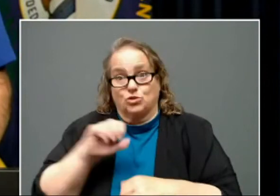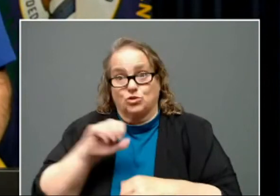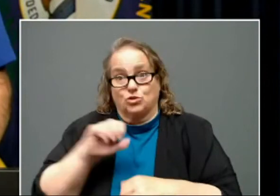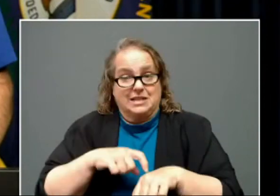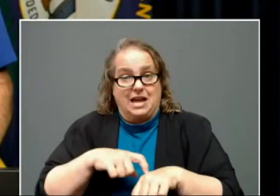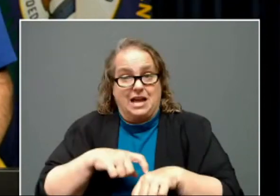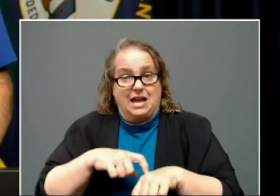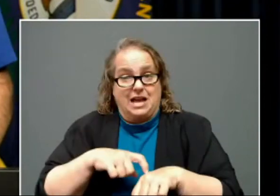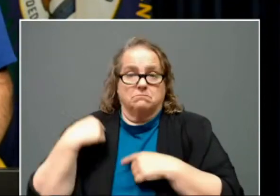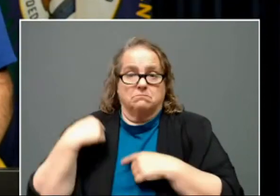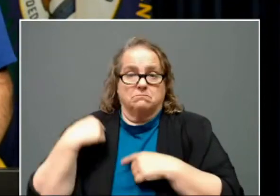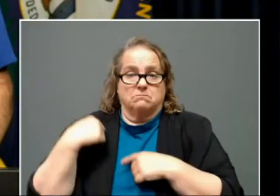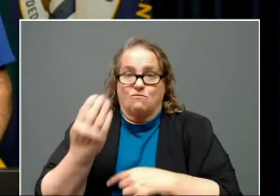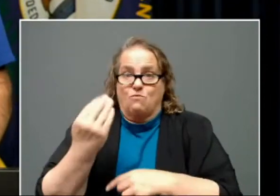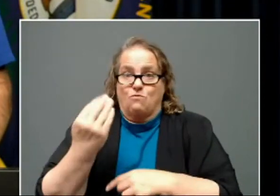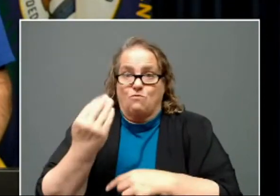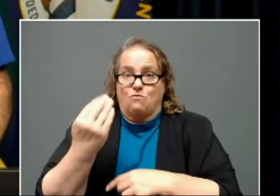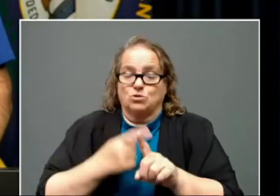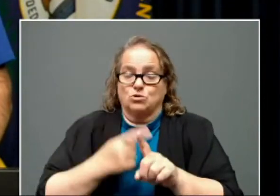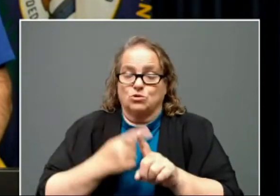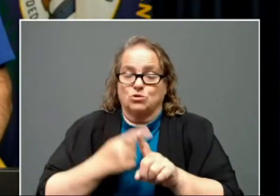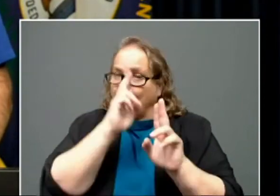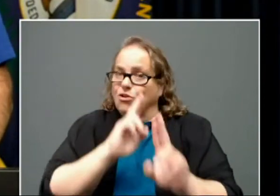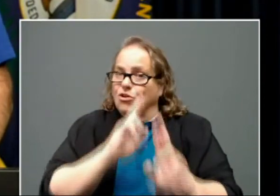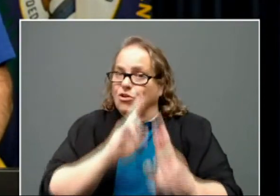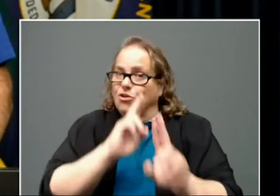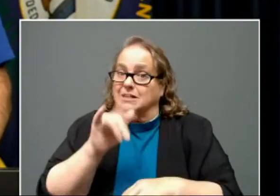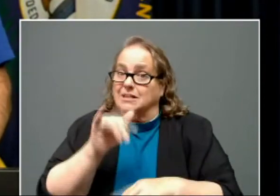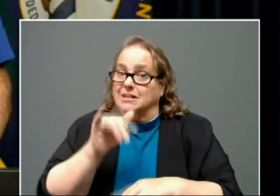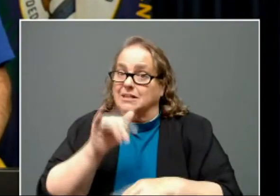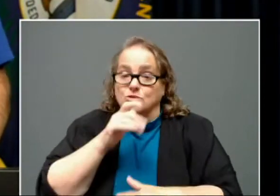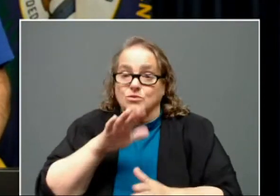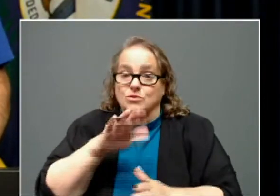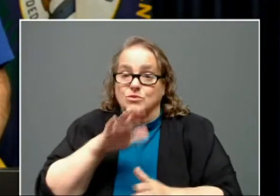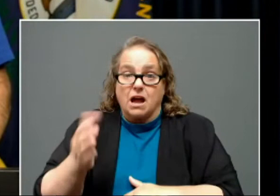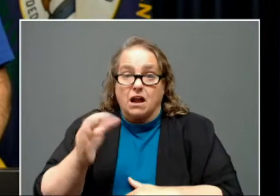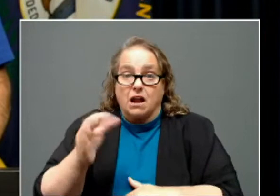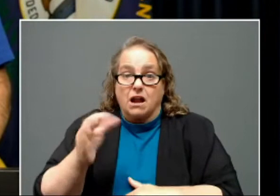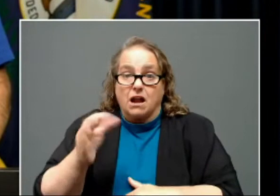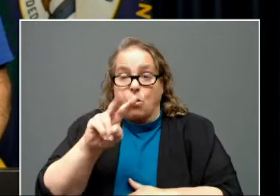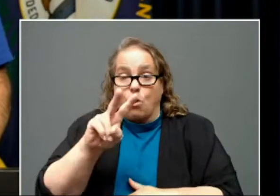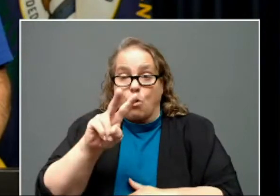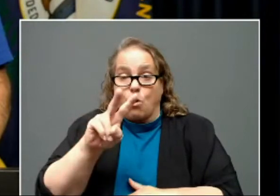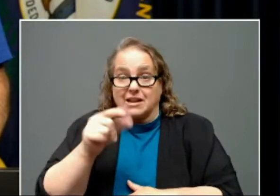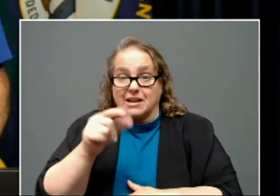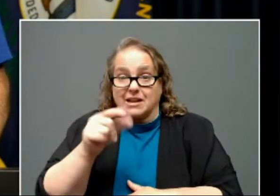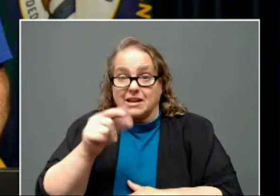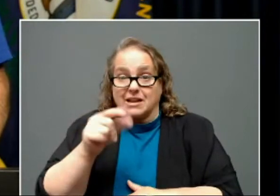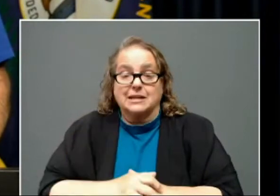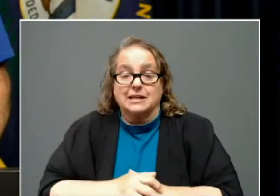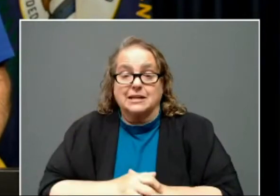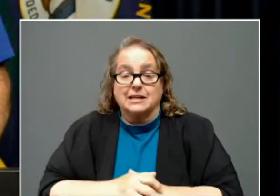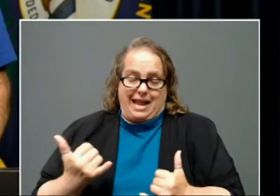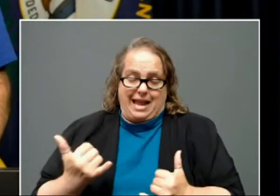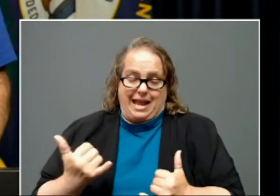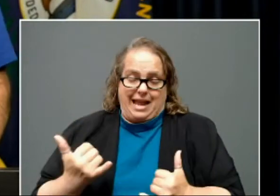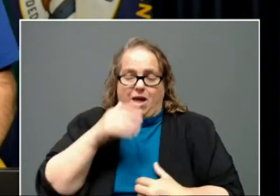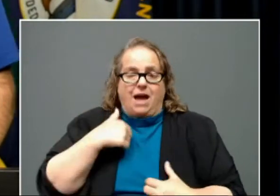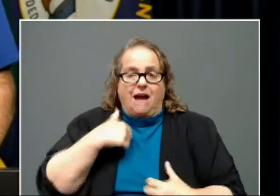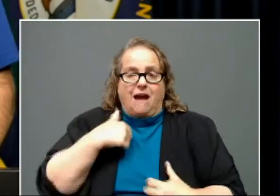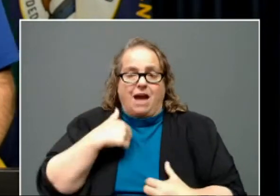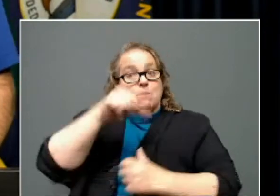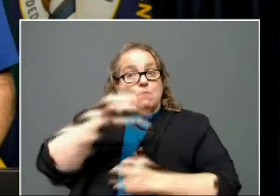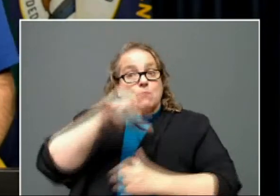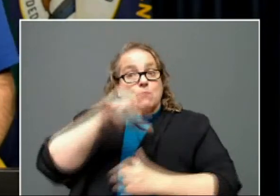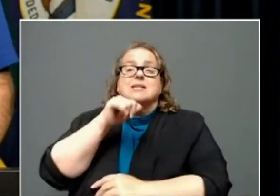honor Kentuckians that have died of COVID-19. And we're going to do a remembrance now that isn't related to the virus,